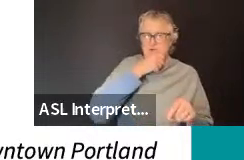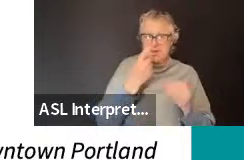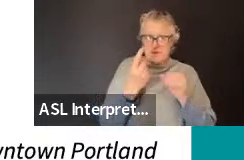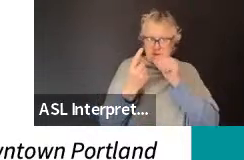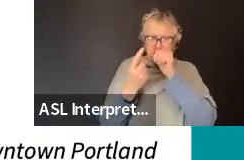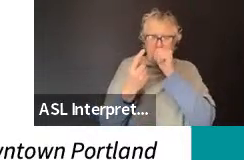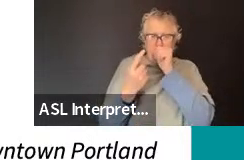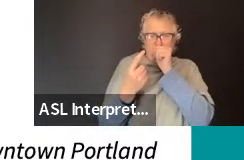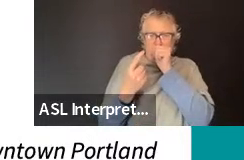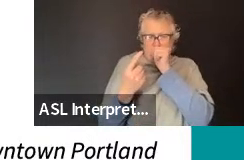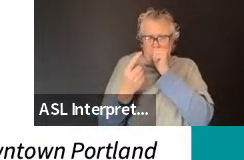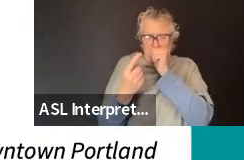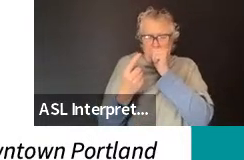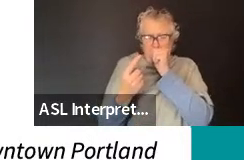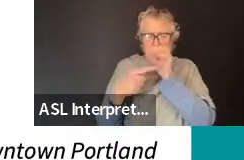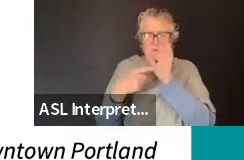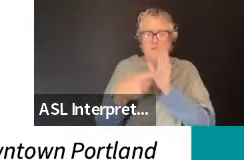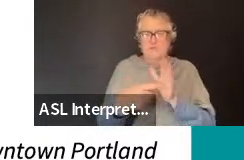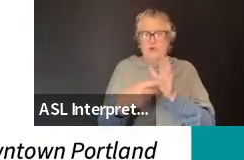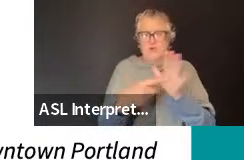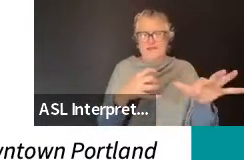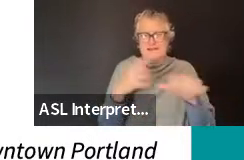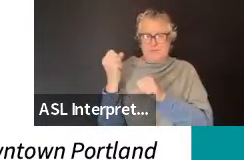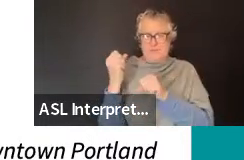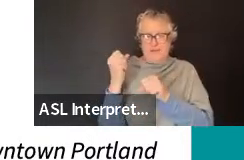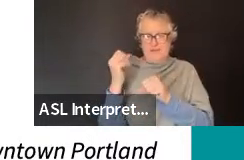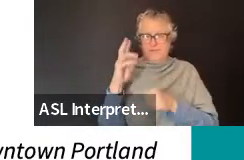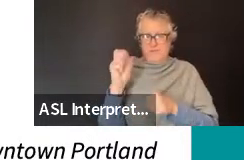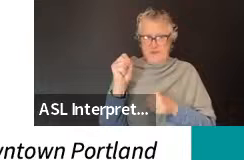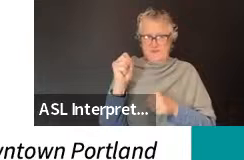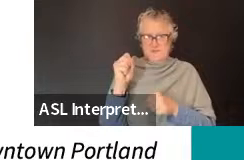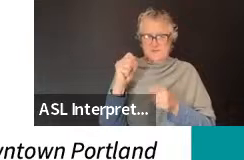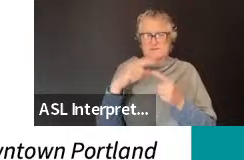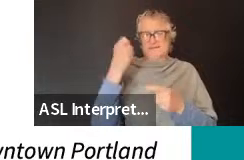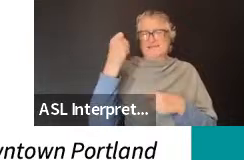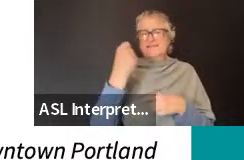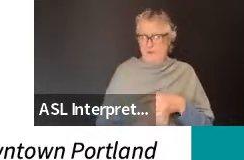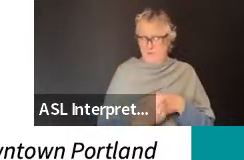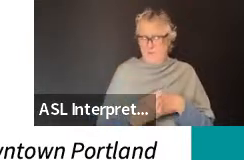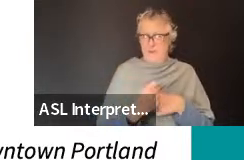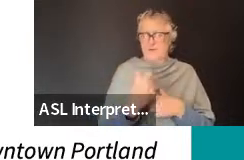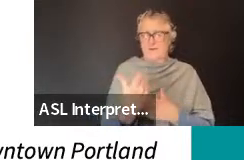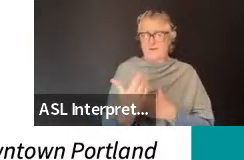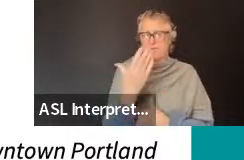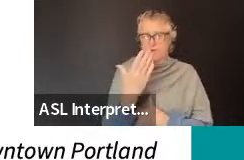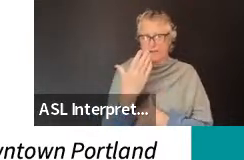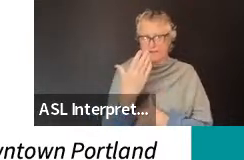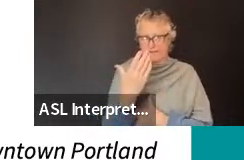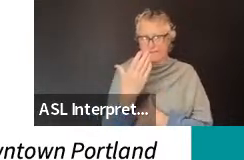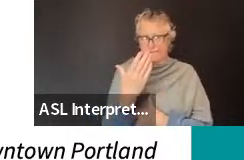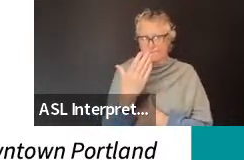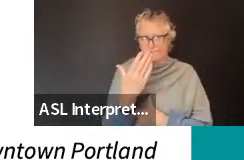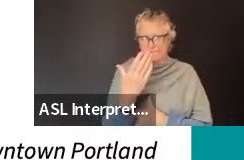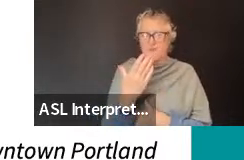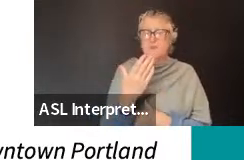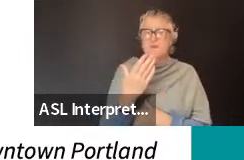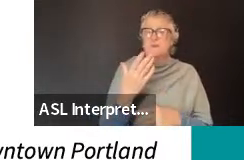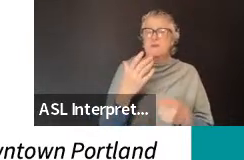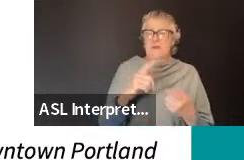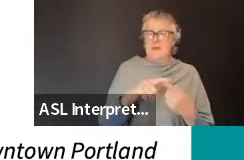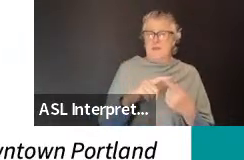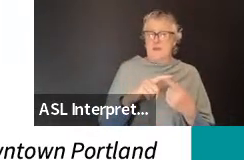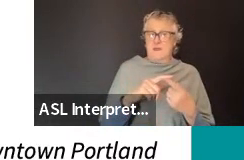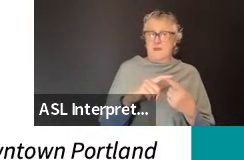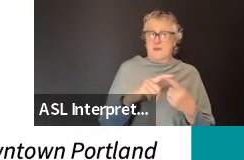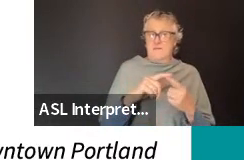shows the express bus southbound in the morning. And that in the no-build scenario is 48 minutes. And in